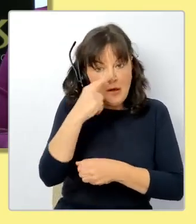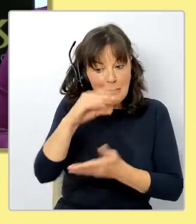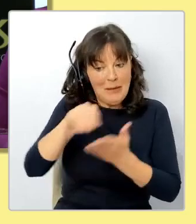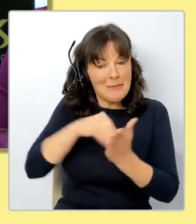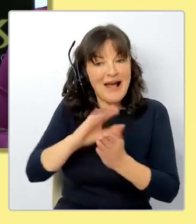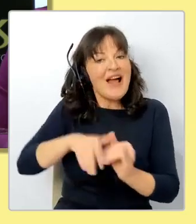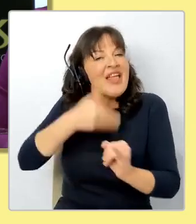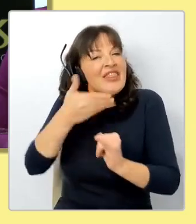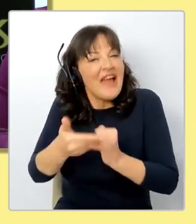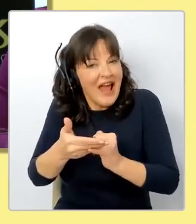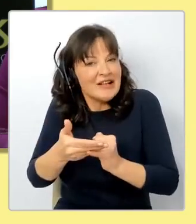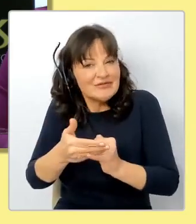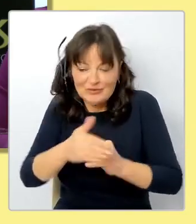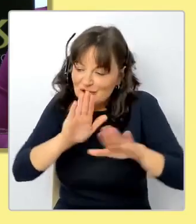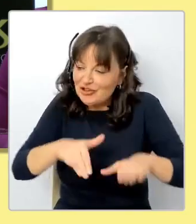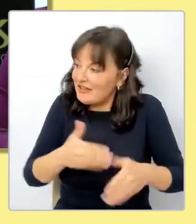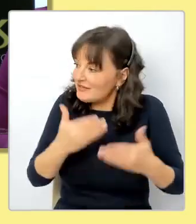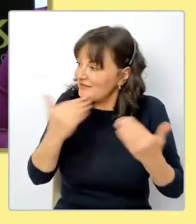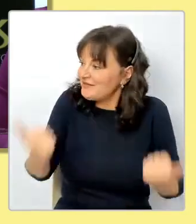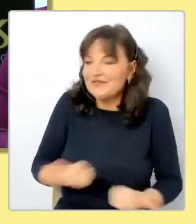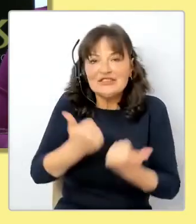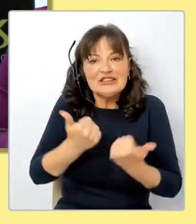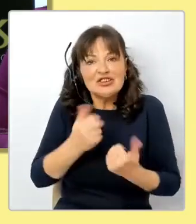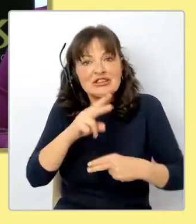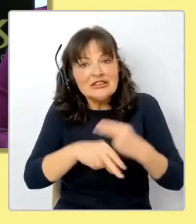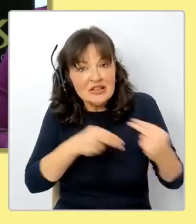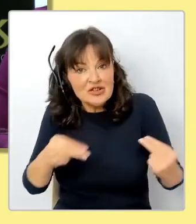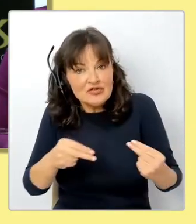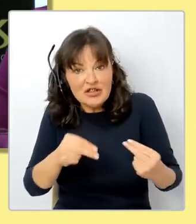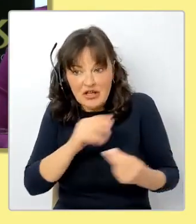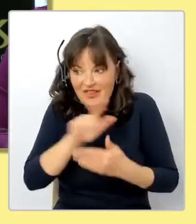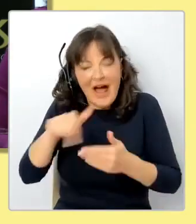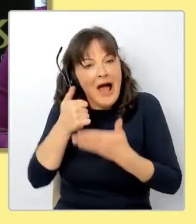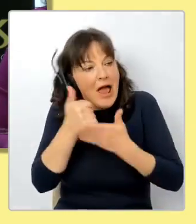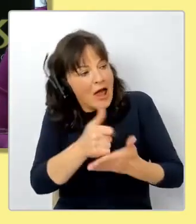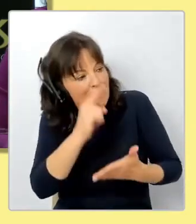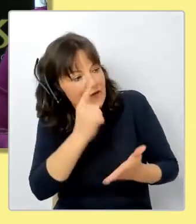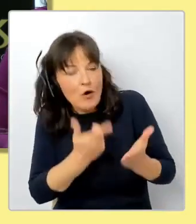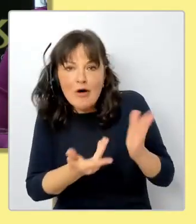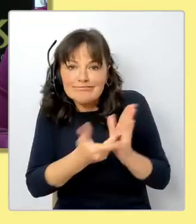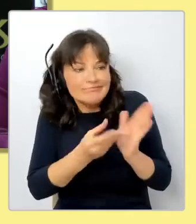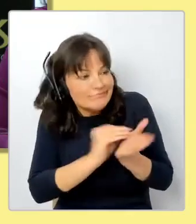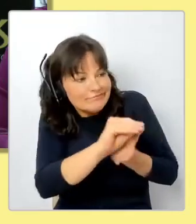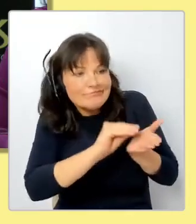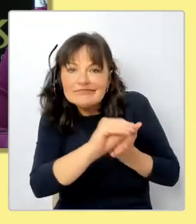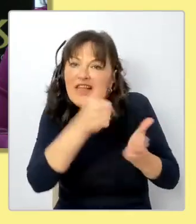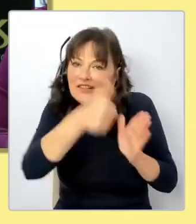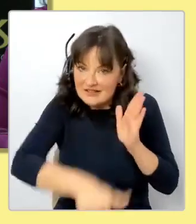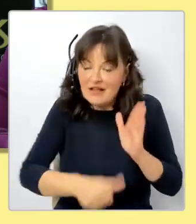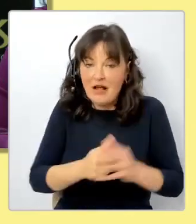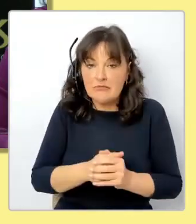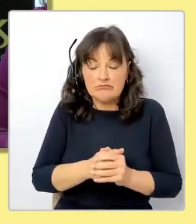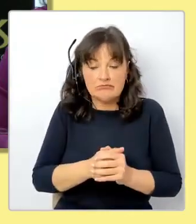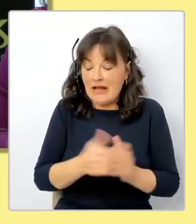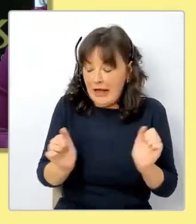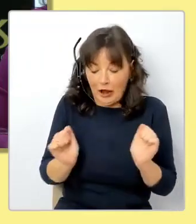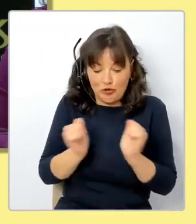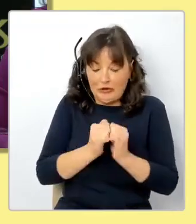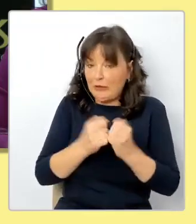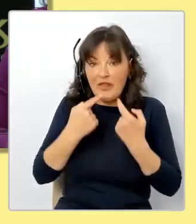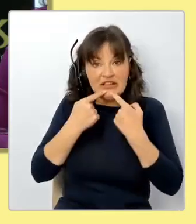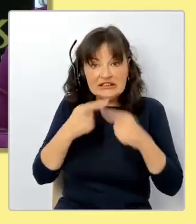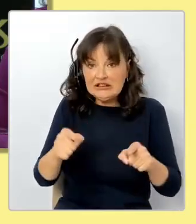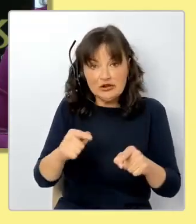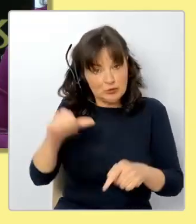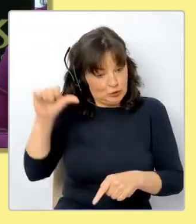we've got to absolutely empower our teachers. We've got good examples of that, pupil equity funding, where we give the money to the teachers to